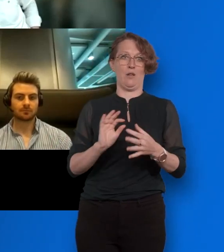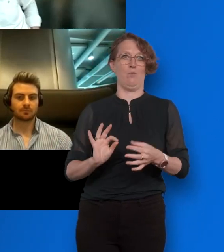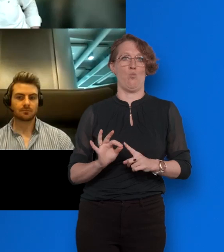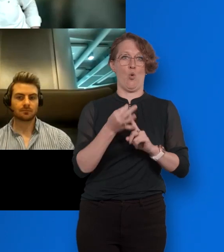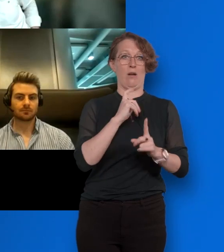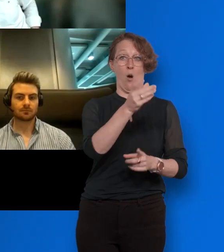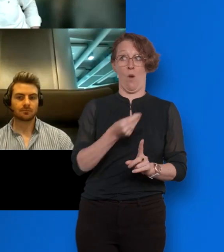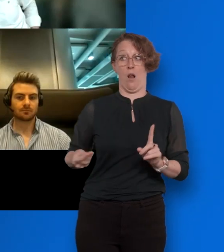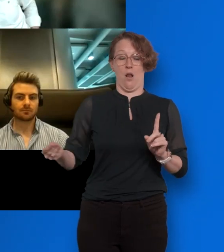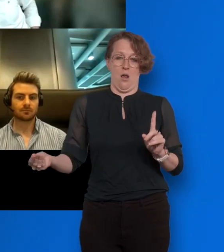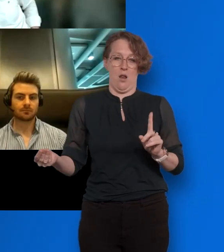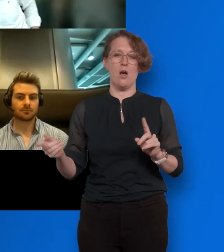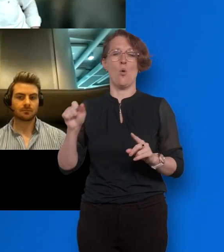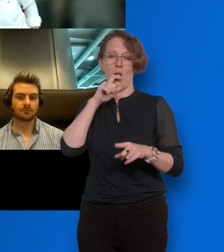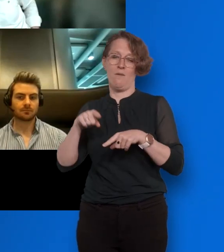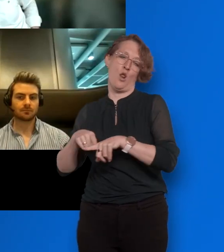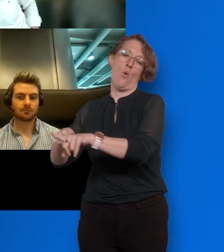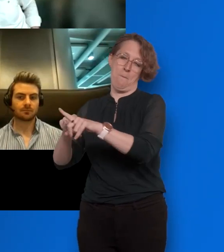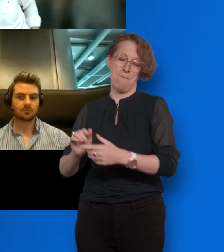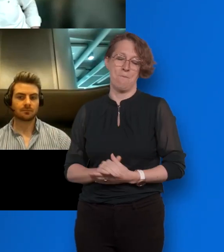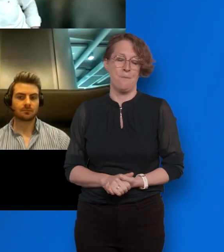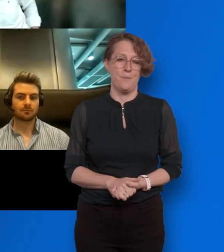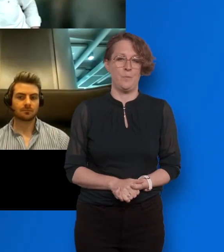and we'll follow up on it.